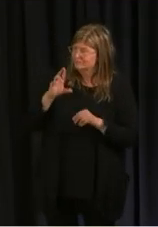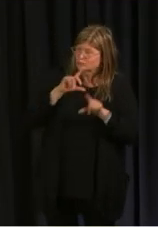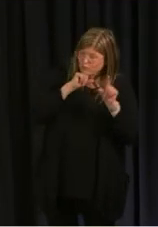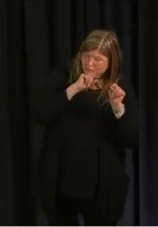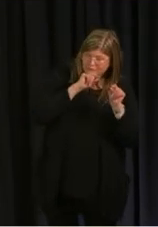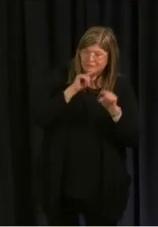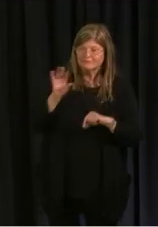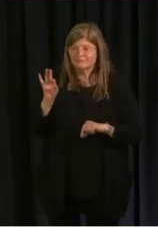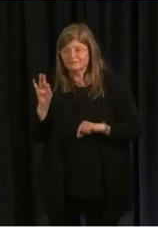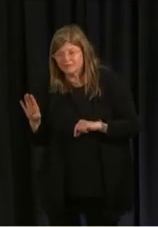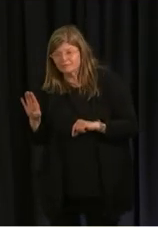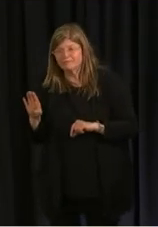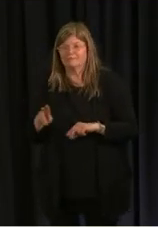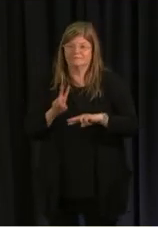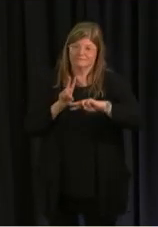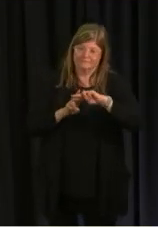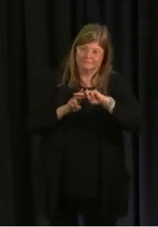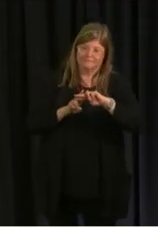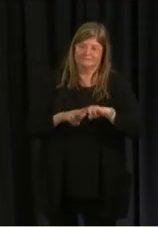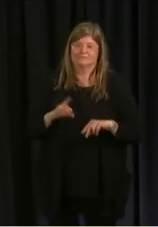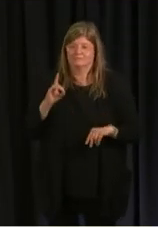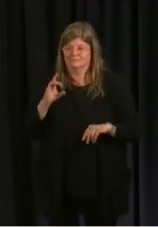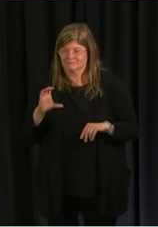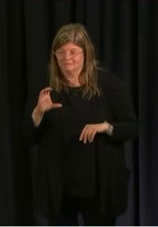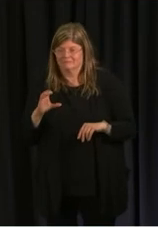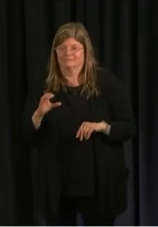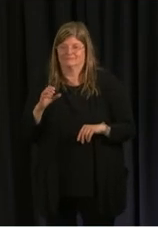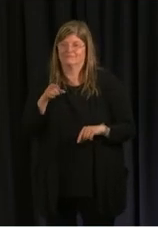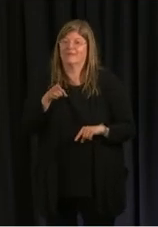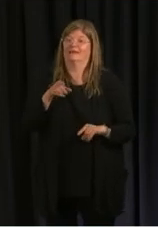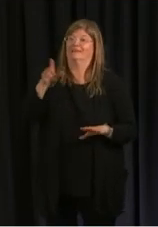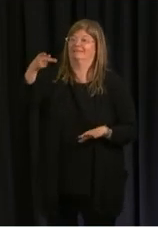Bob in Ward 3. Bob, your line is unmuted.